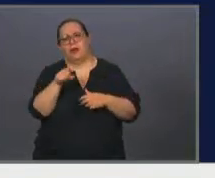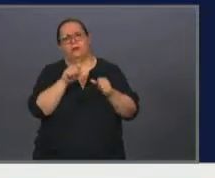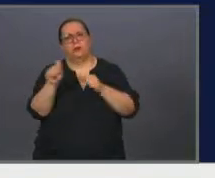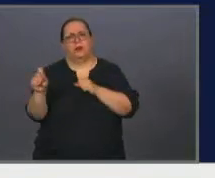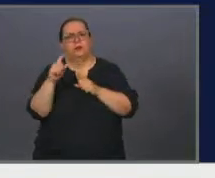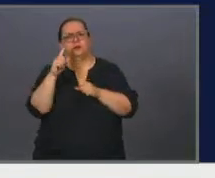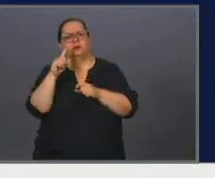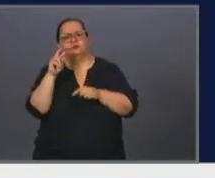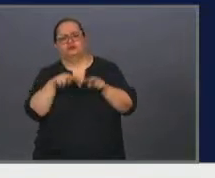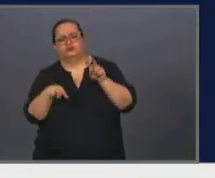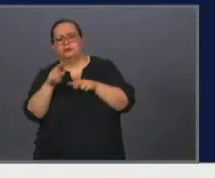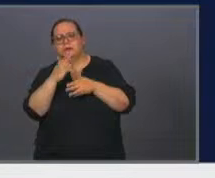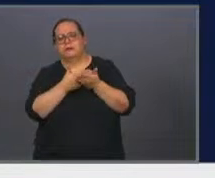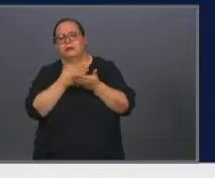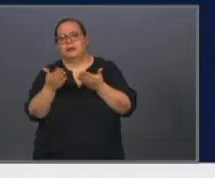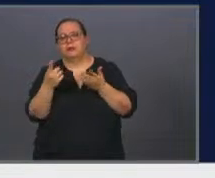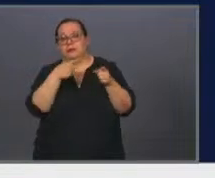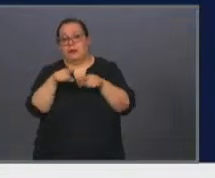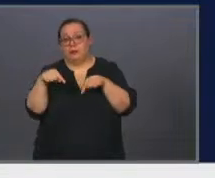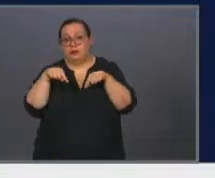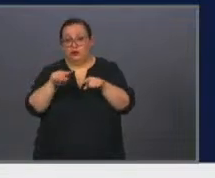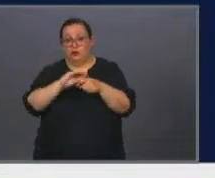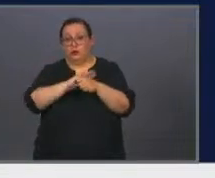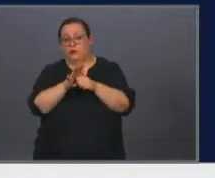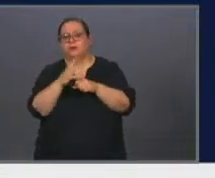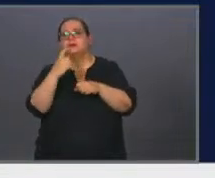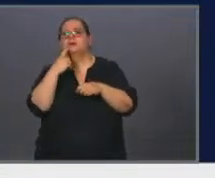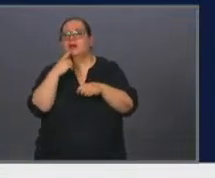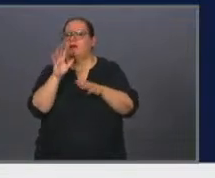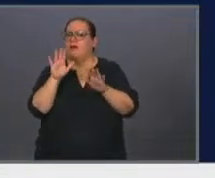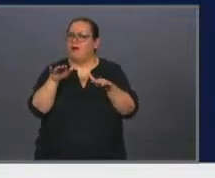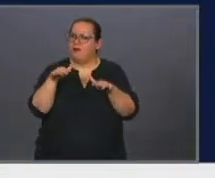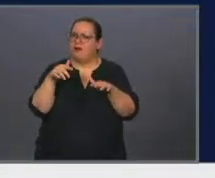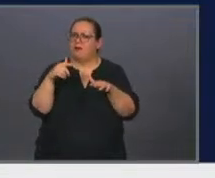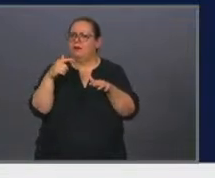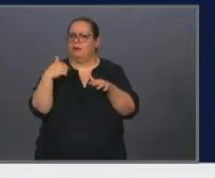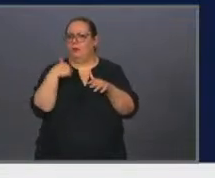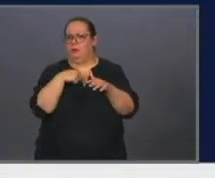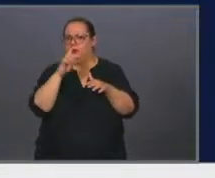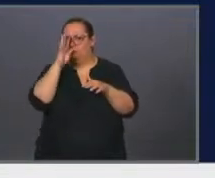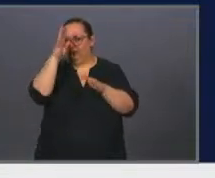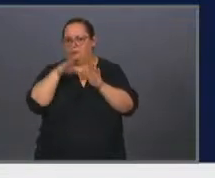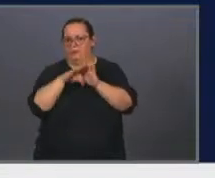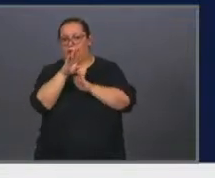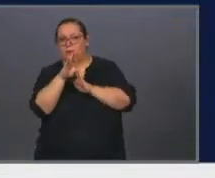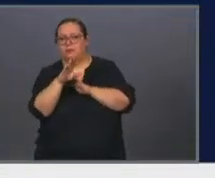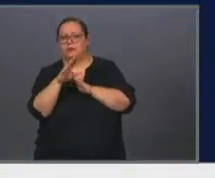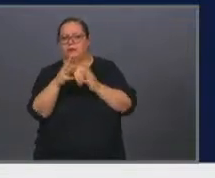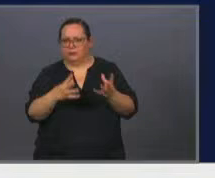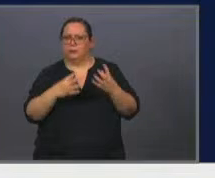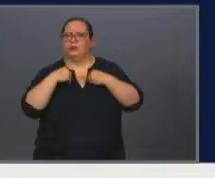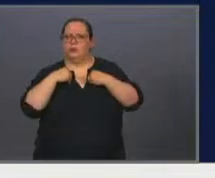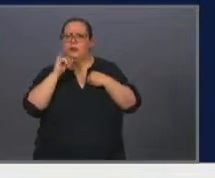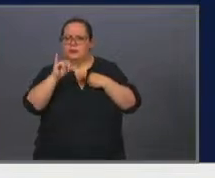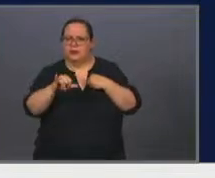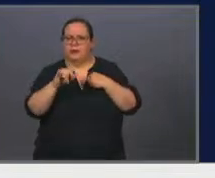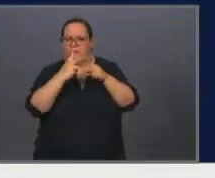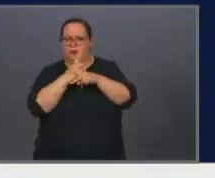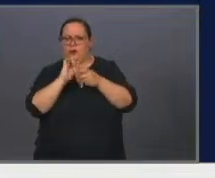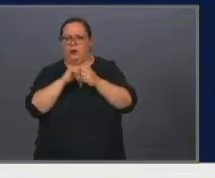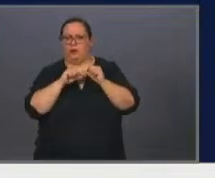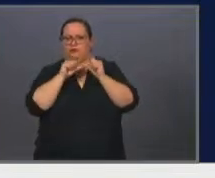at some of the things that took place in COVID to say, hey, let's embrace this. Let's figure out how to go about doing it. I was proud to be a